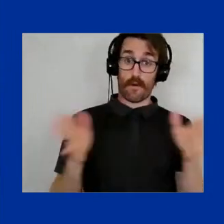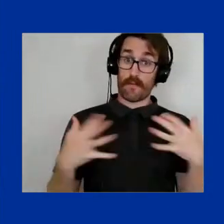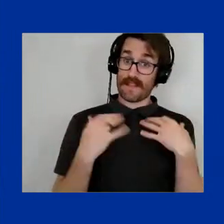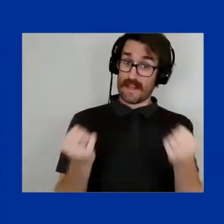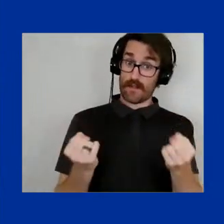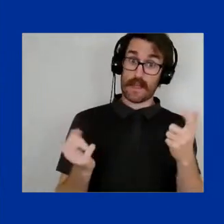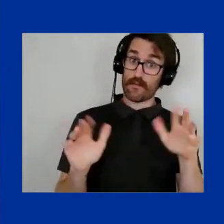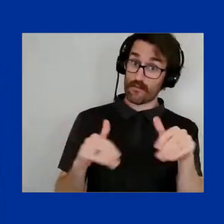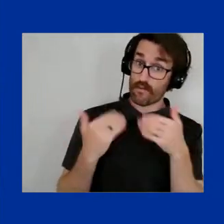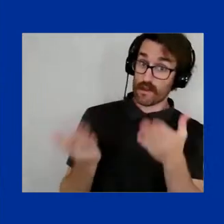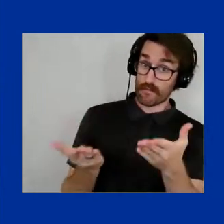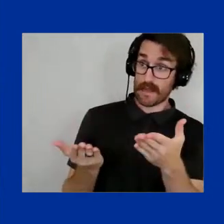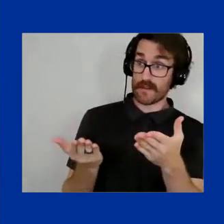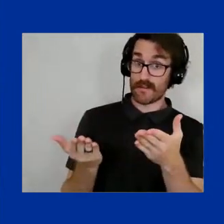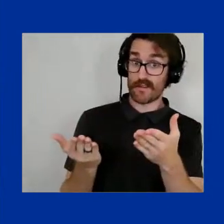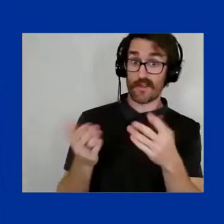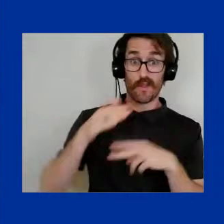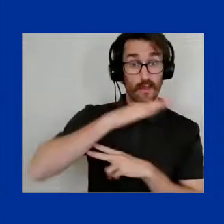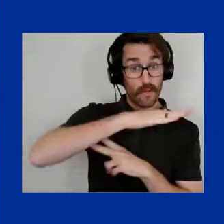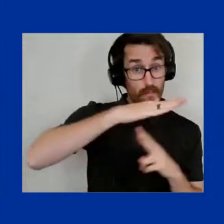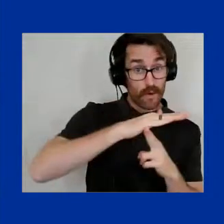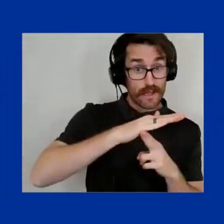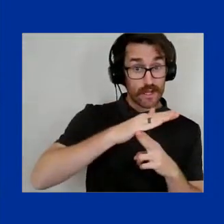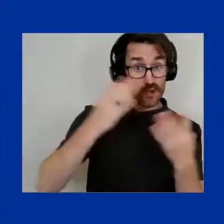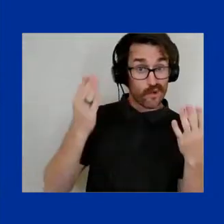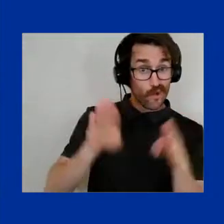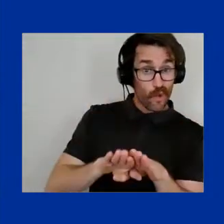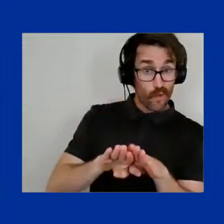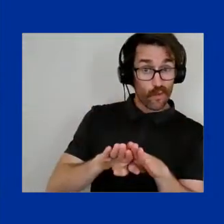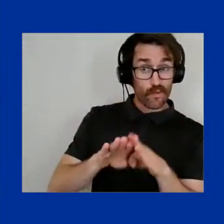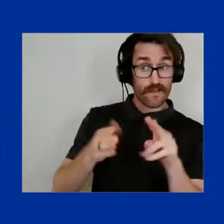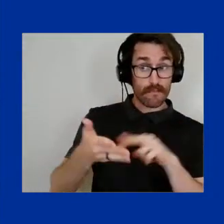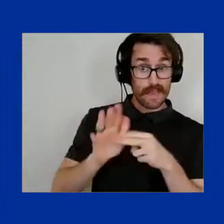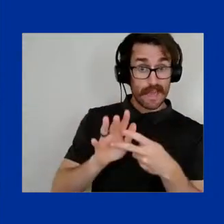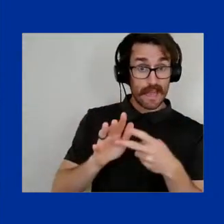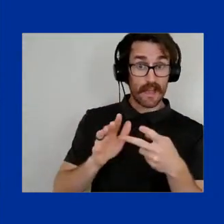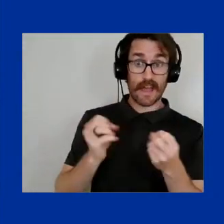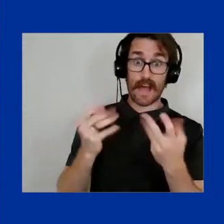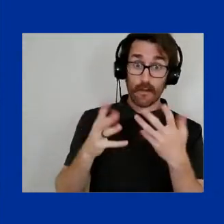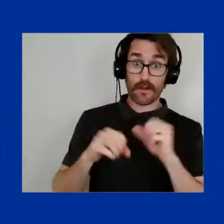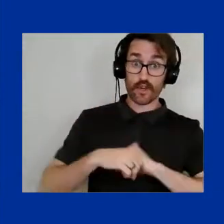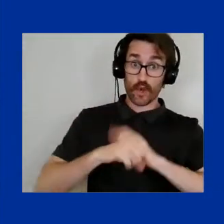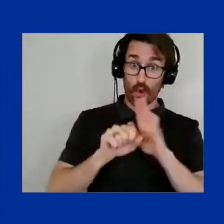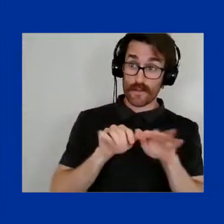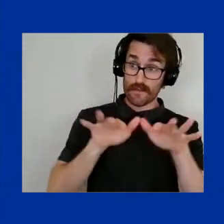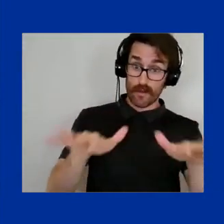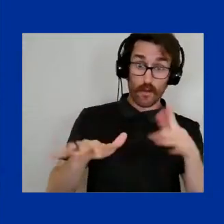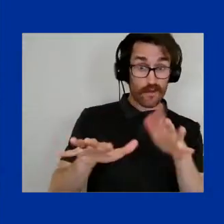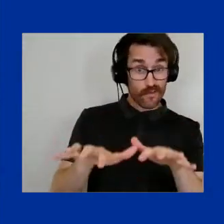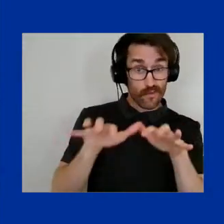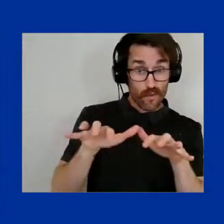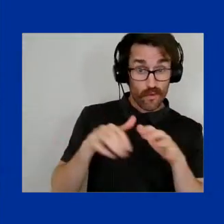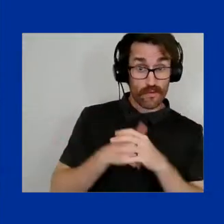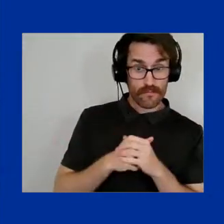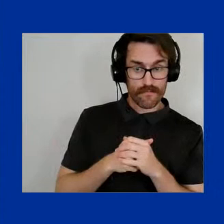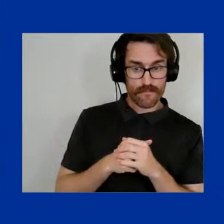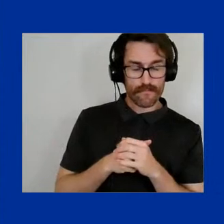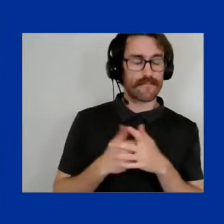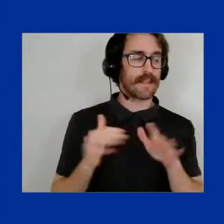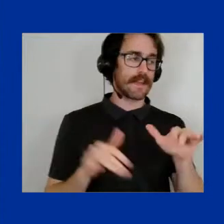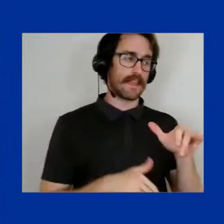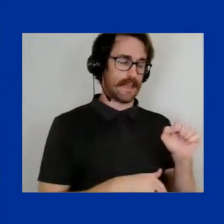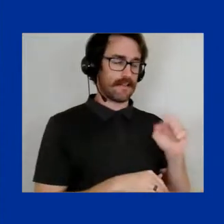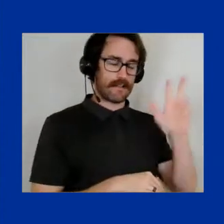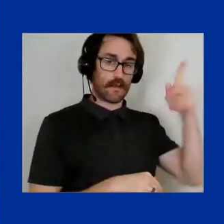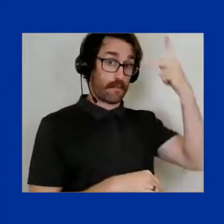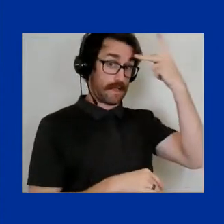it? It could maybe slow down the spread. Yes, it is a political